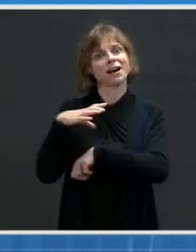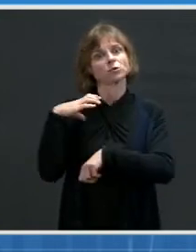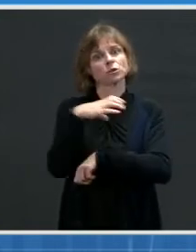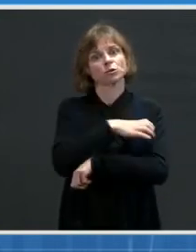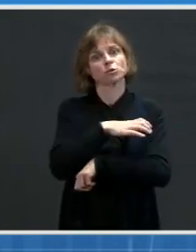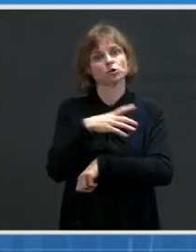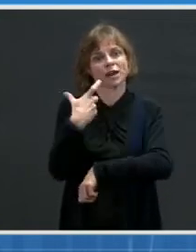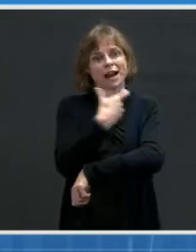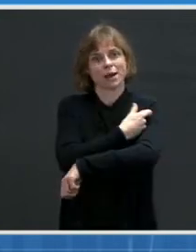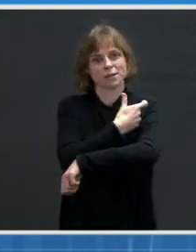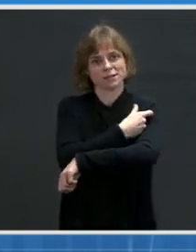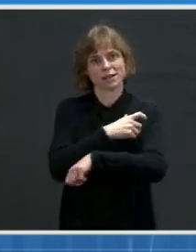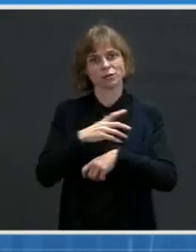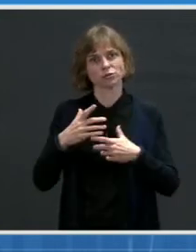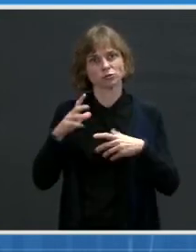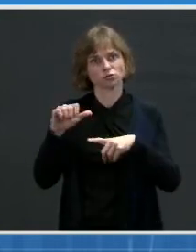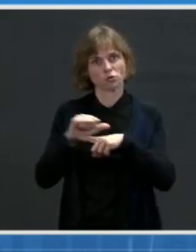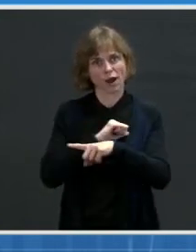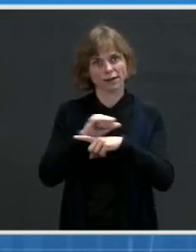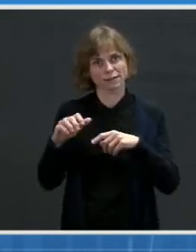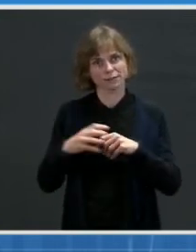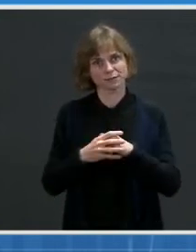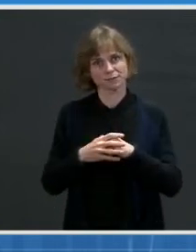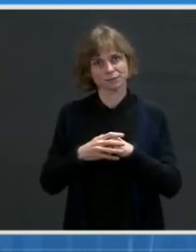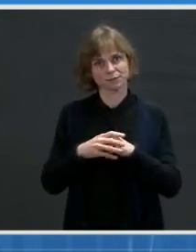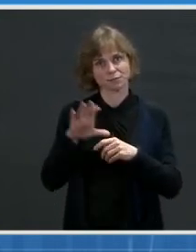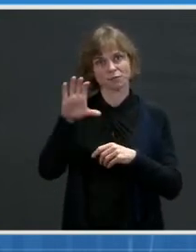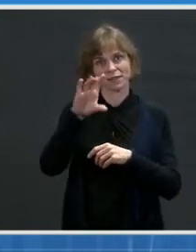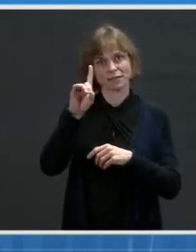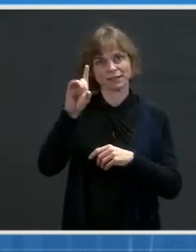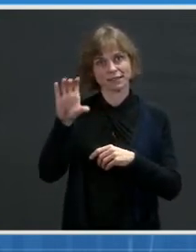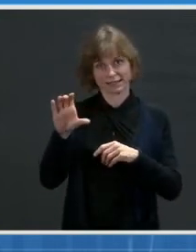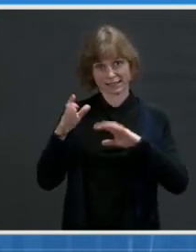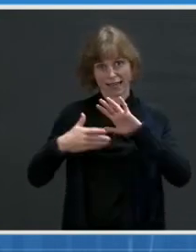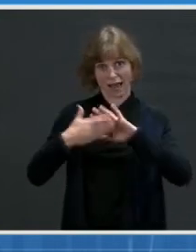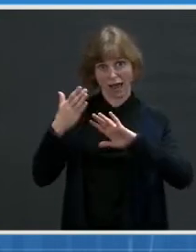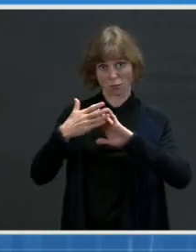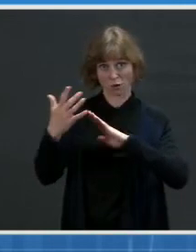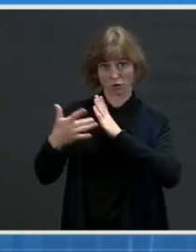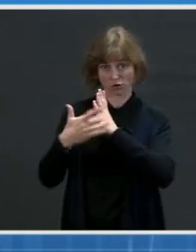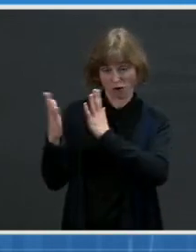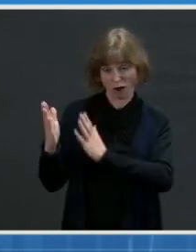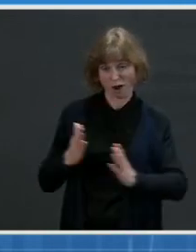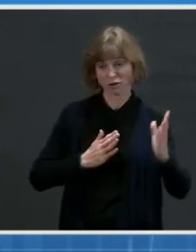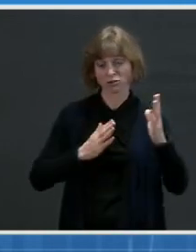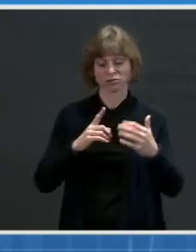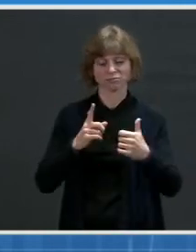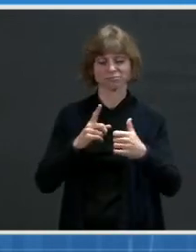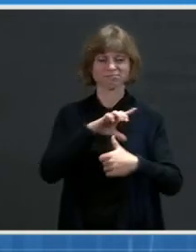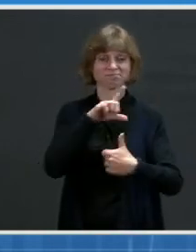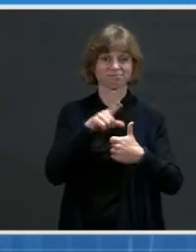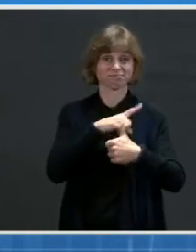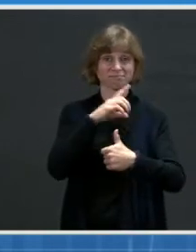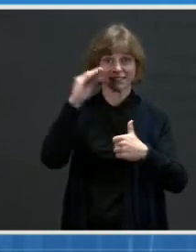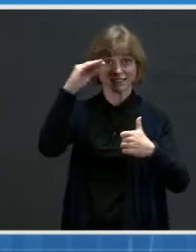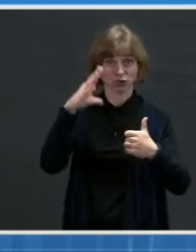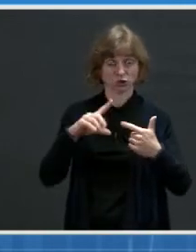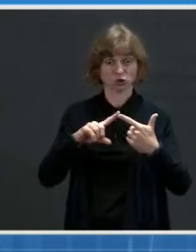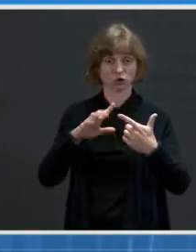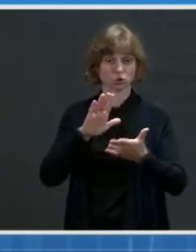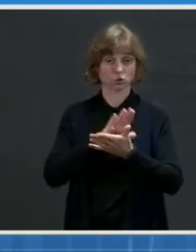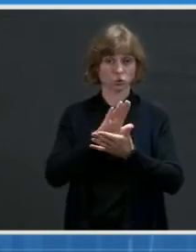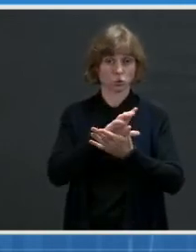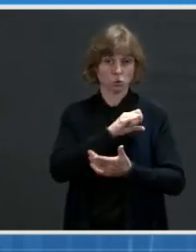Practices. CDC's operational strategy specifically includes vaccination for teachers and school staff as an additional layer